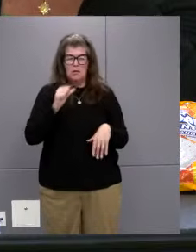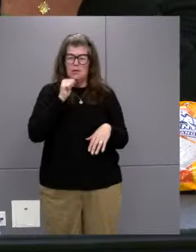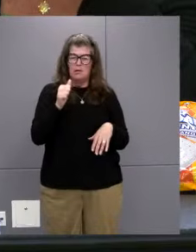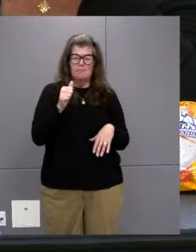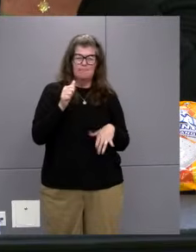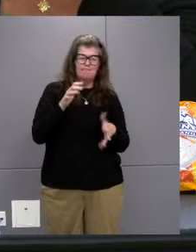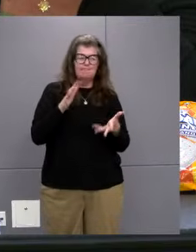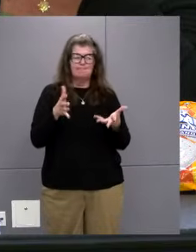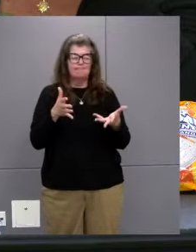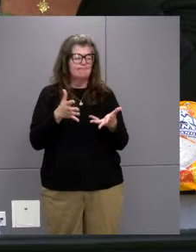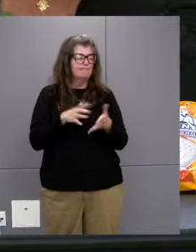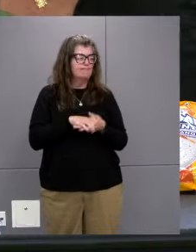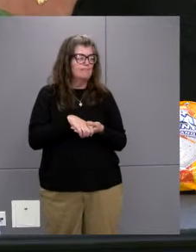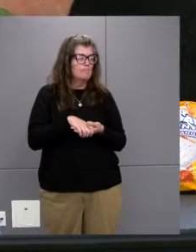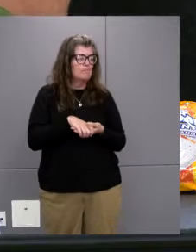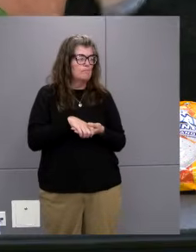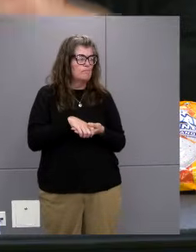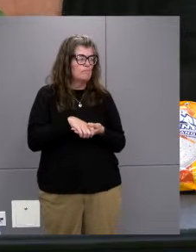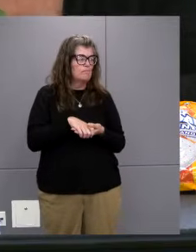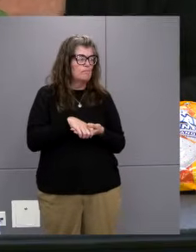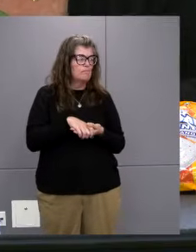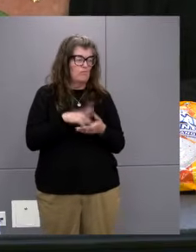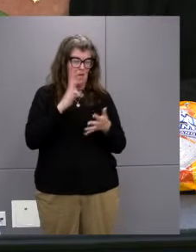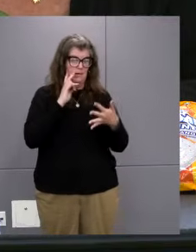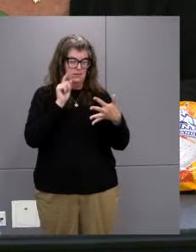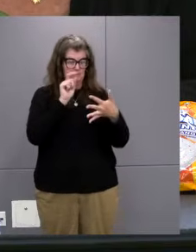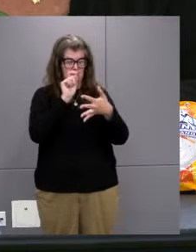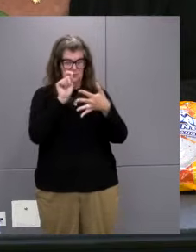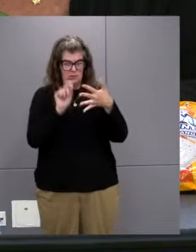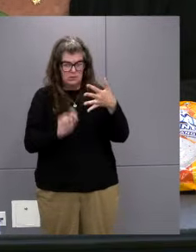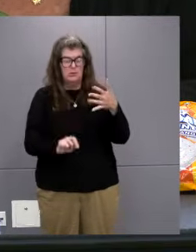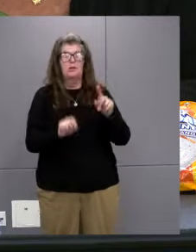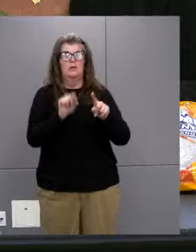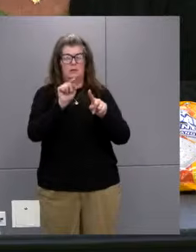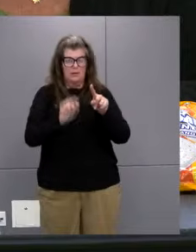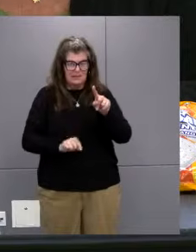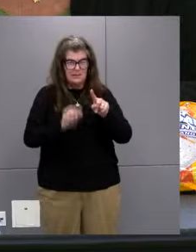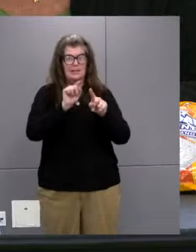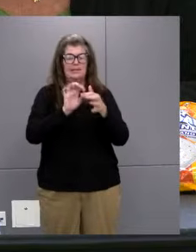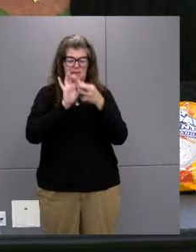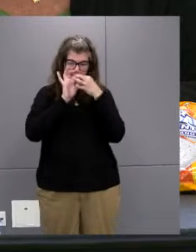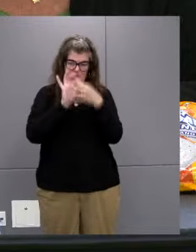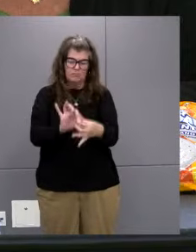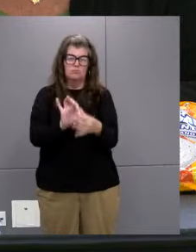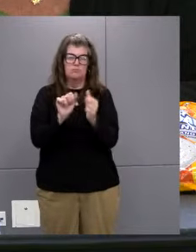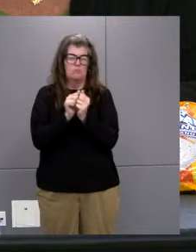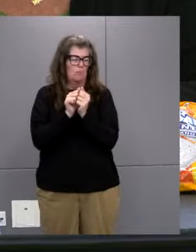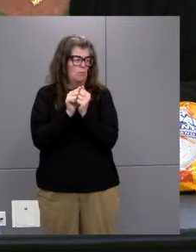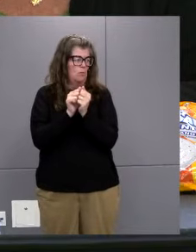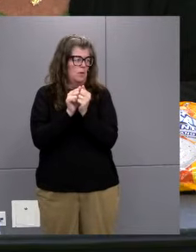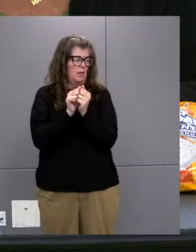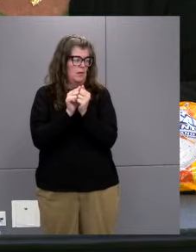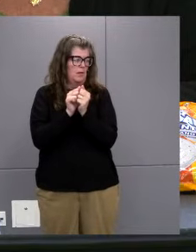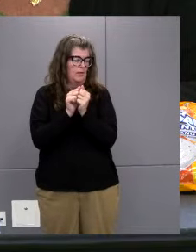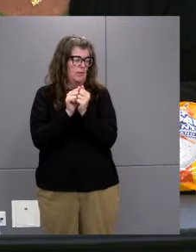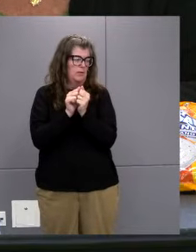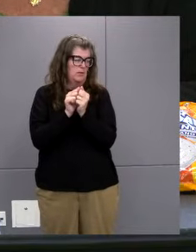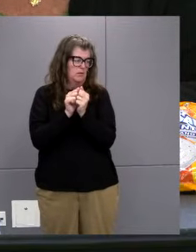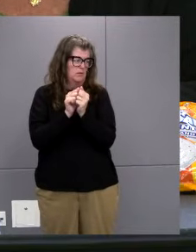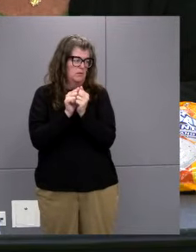it is backed up with other things. This has to do with whether or